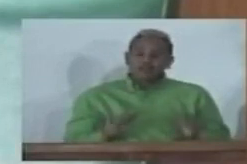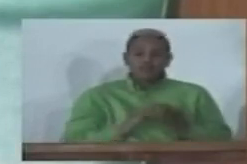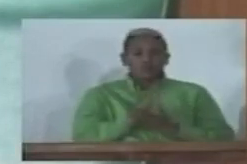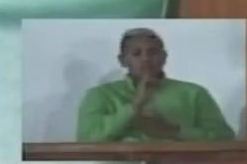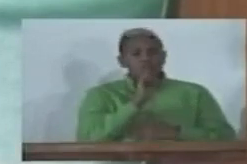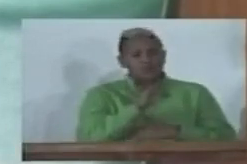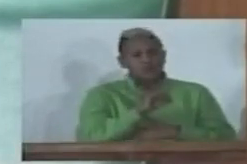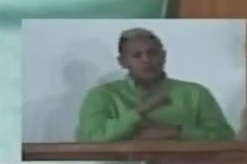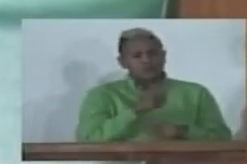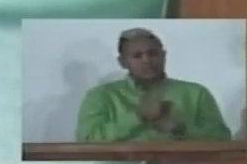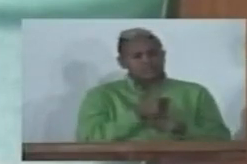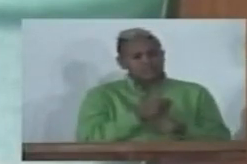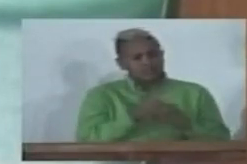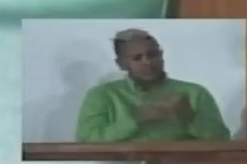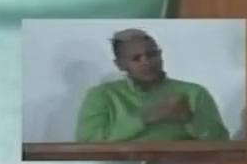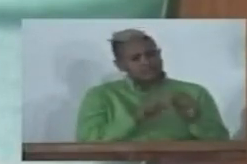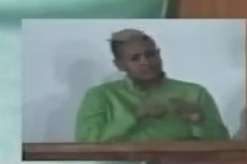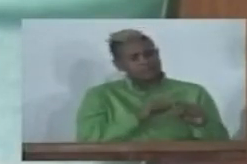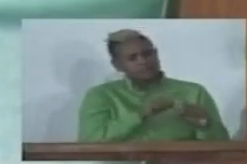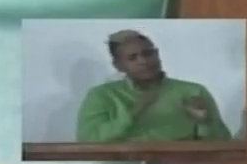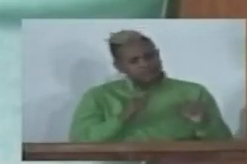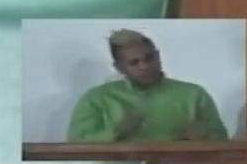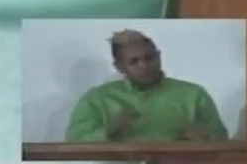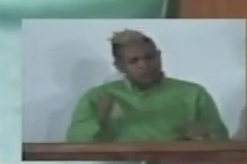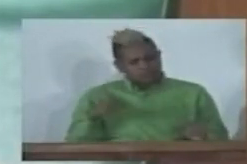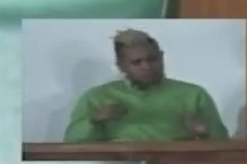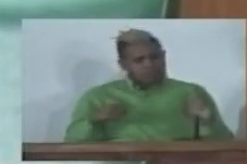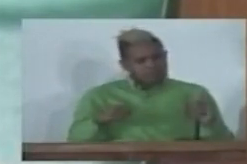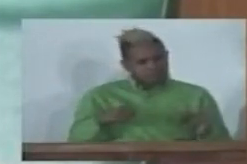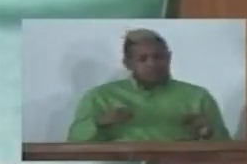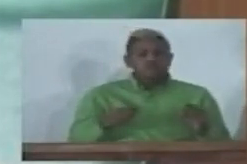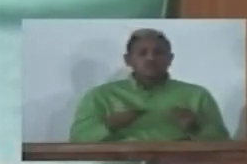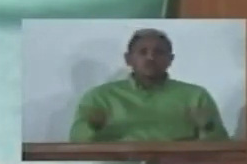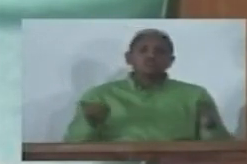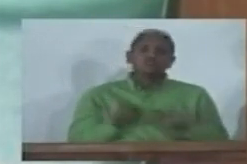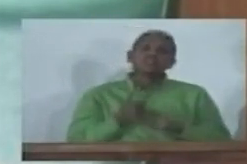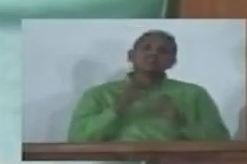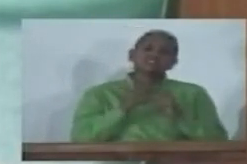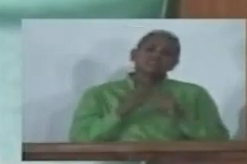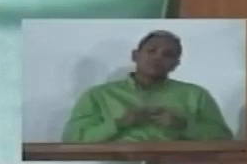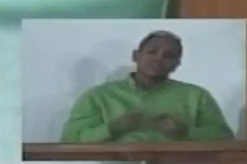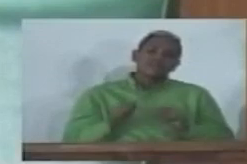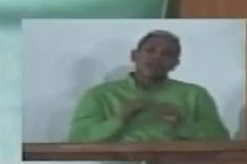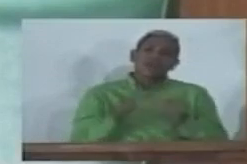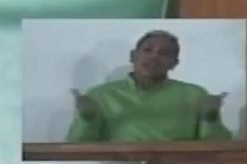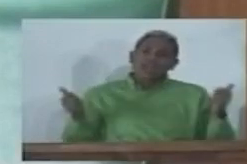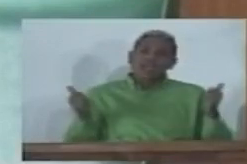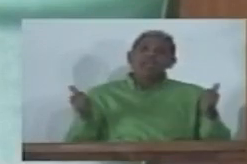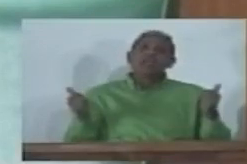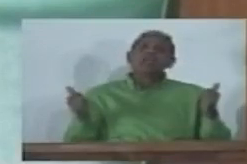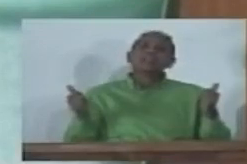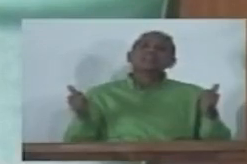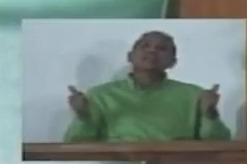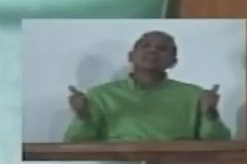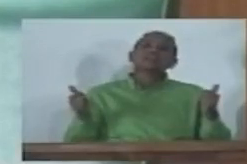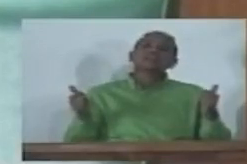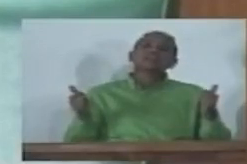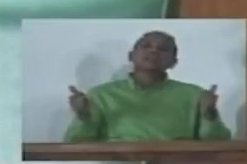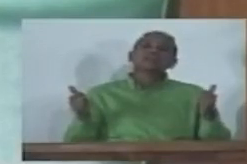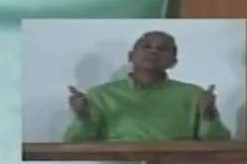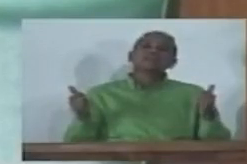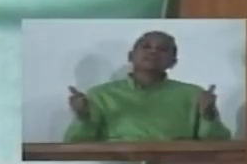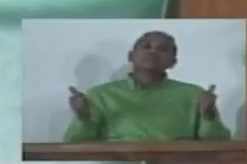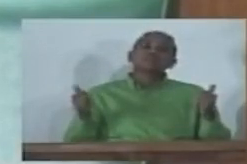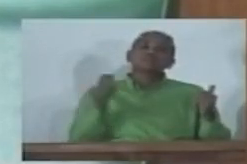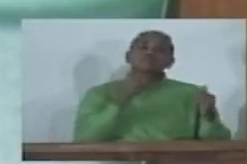order, subject to affirmative resolution, specify any set-asides to be applied under